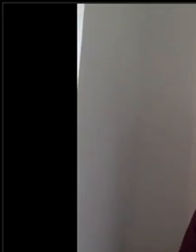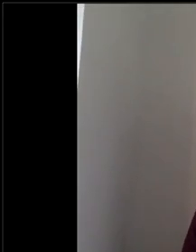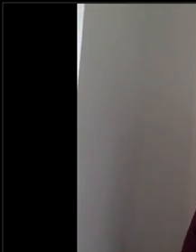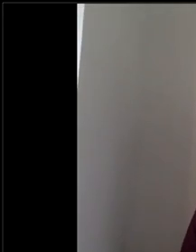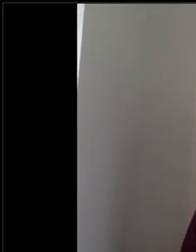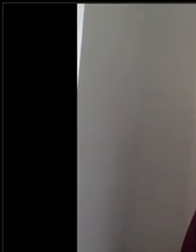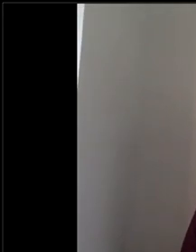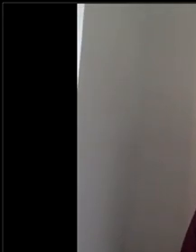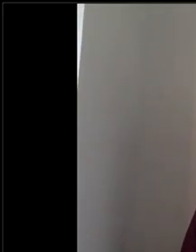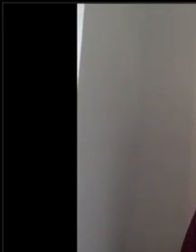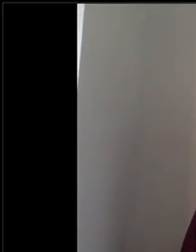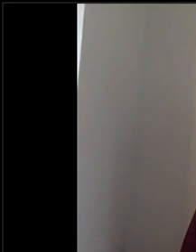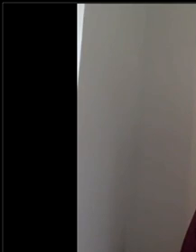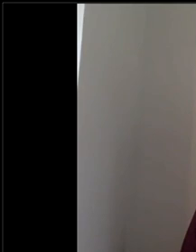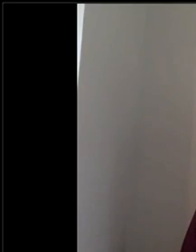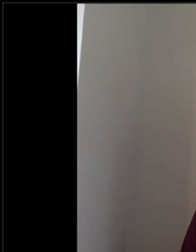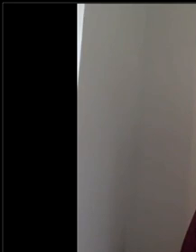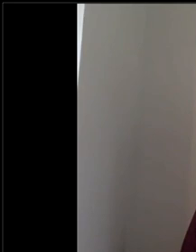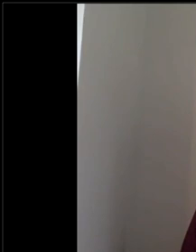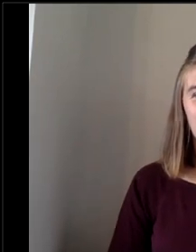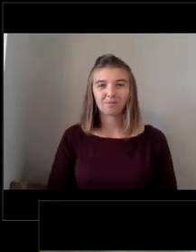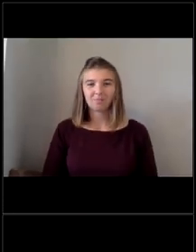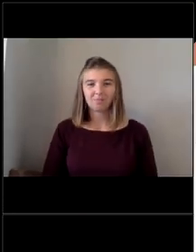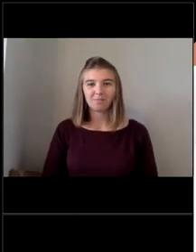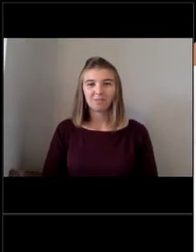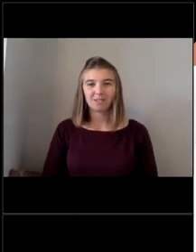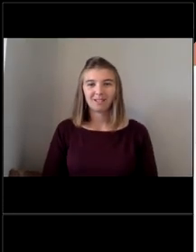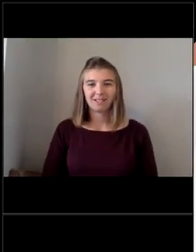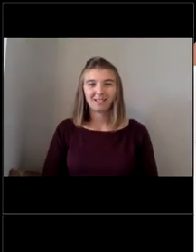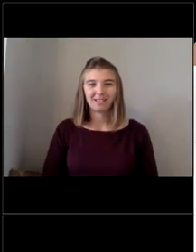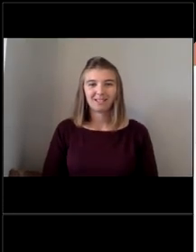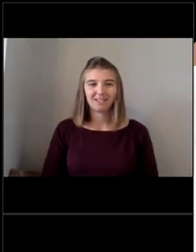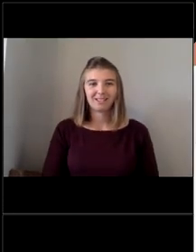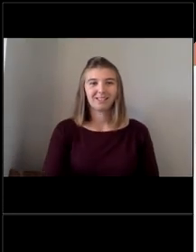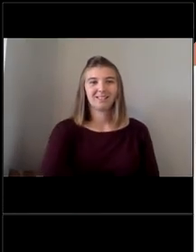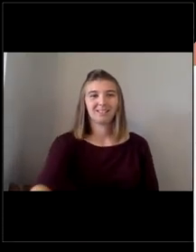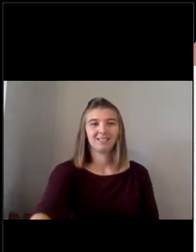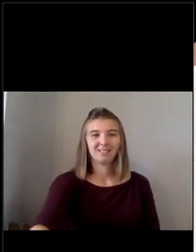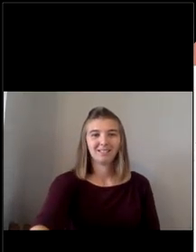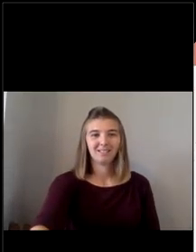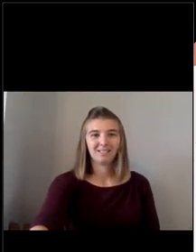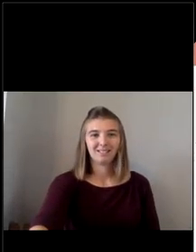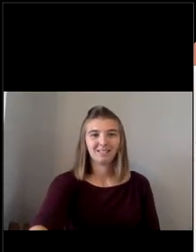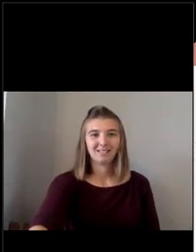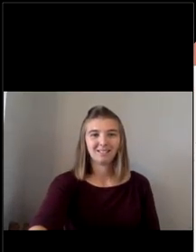presentation. Thank you, Ben. Thanks for joining us.